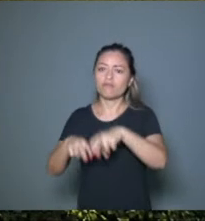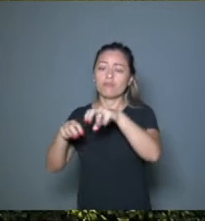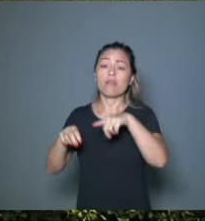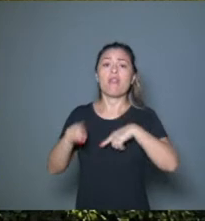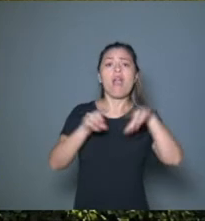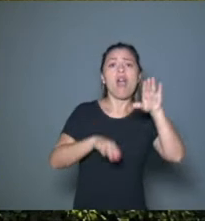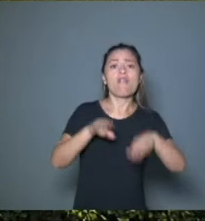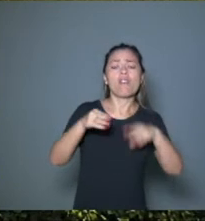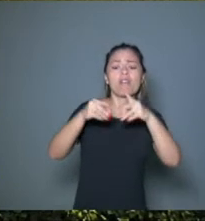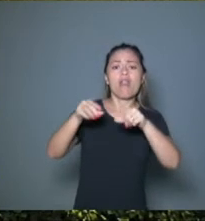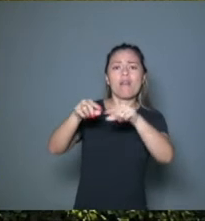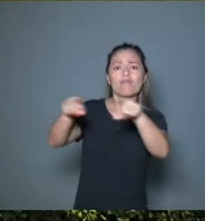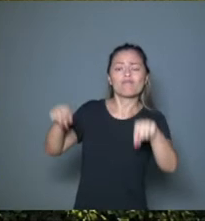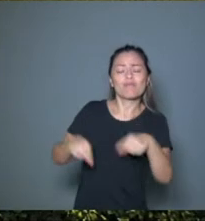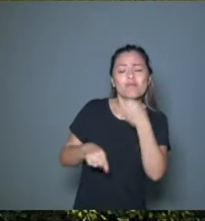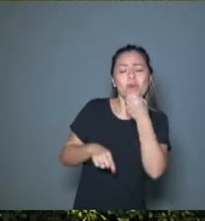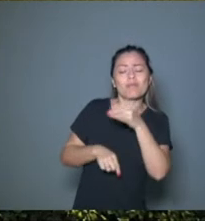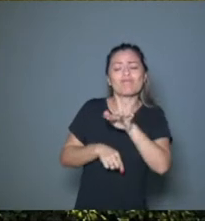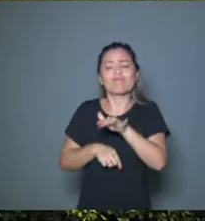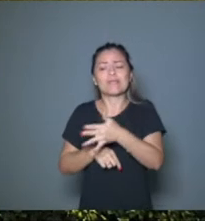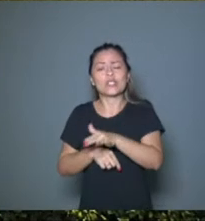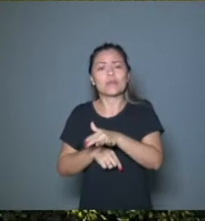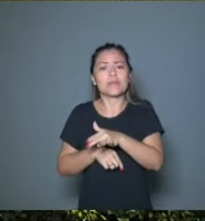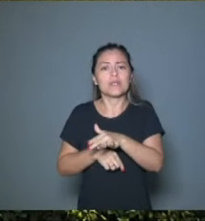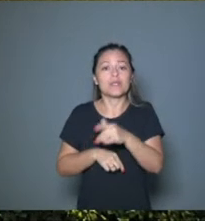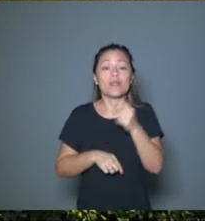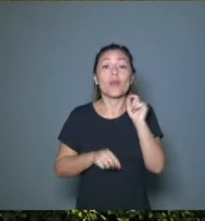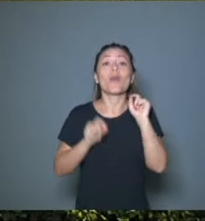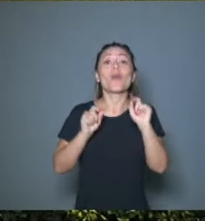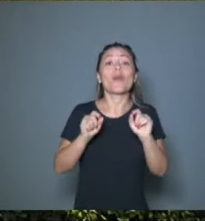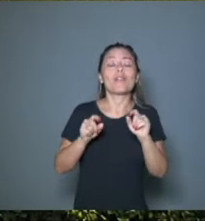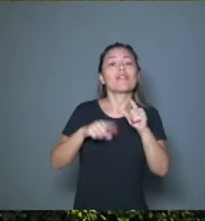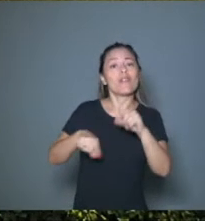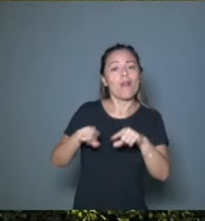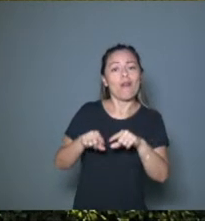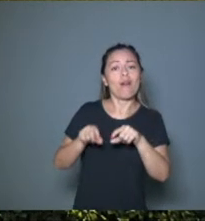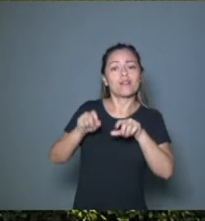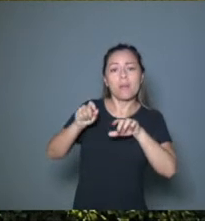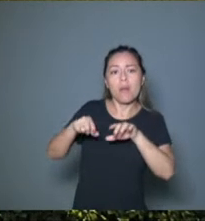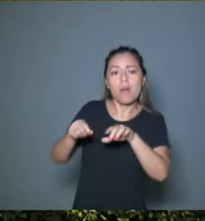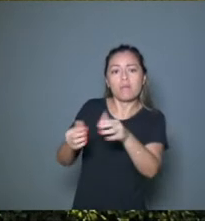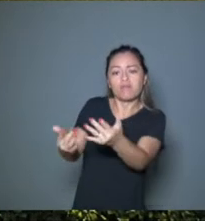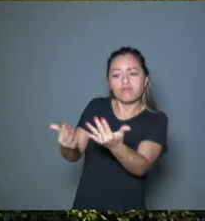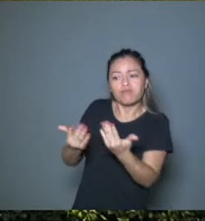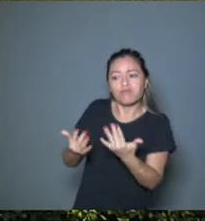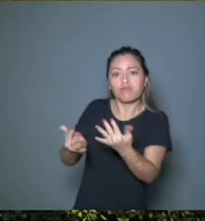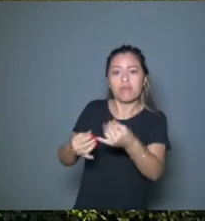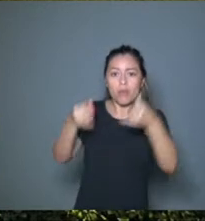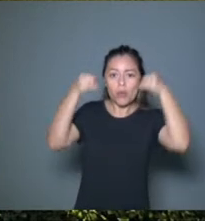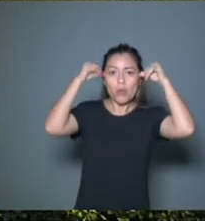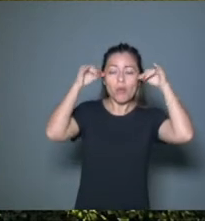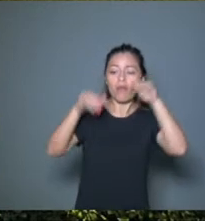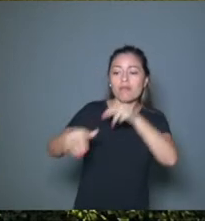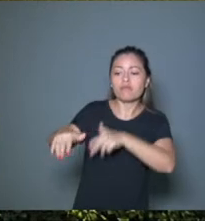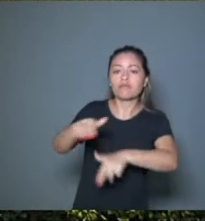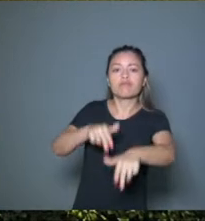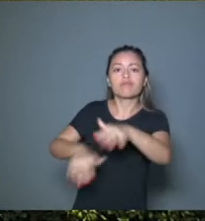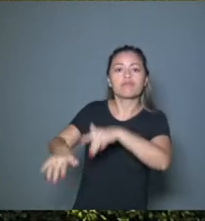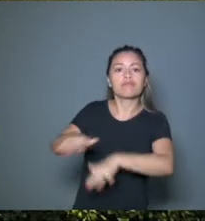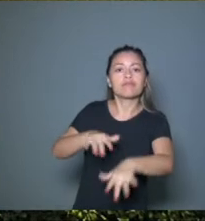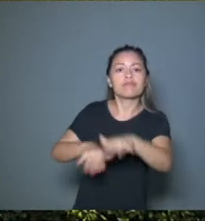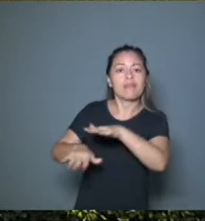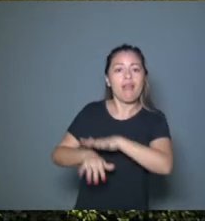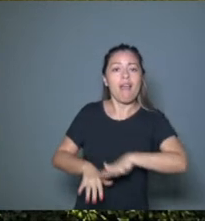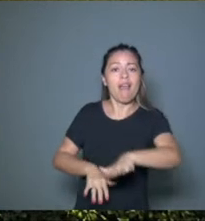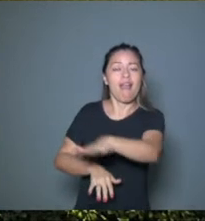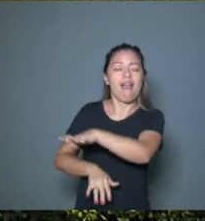areas. Every farm has more sandy soil, so we are planting pasture and managing cattle